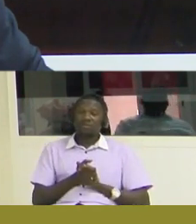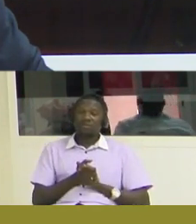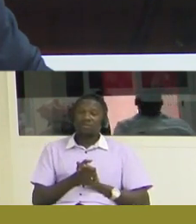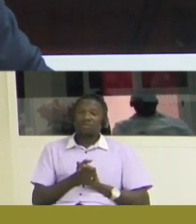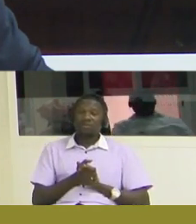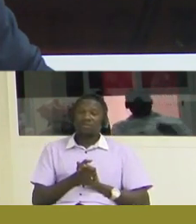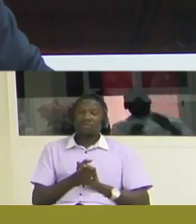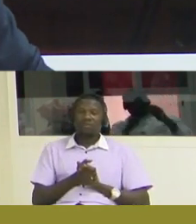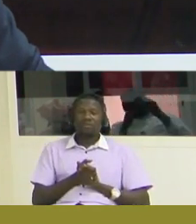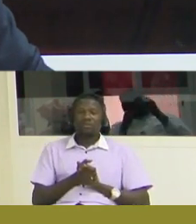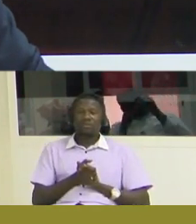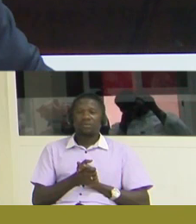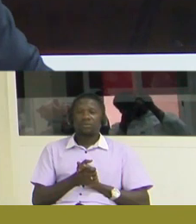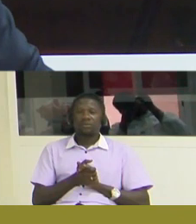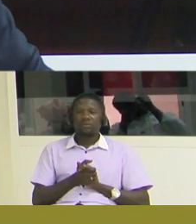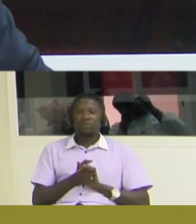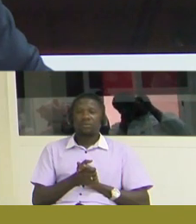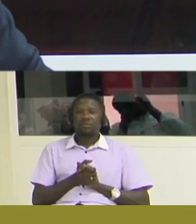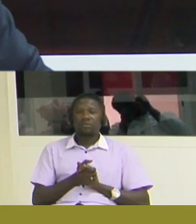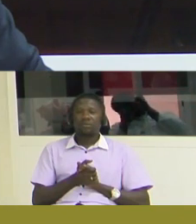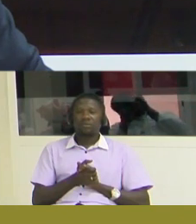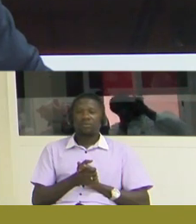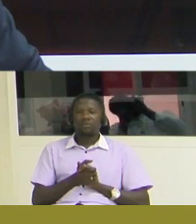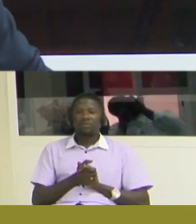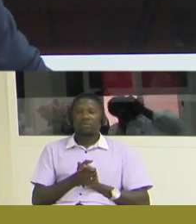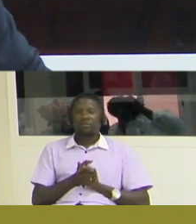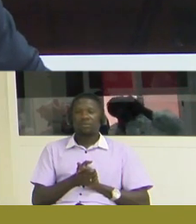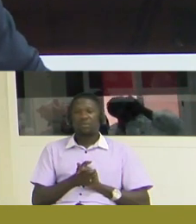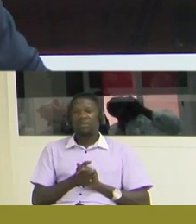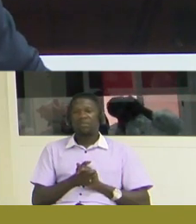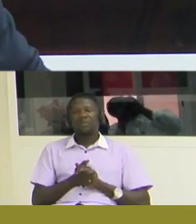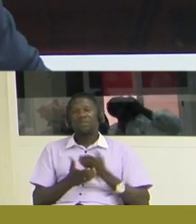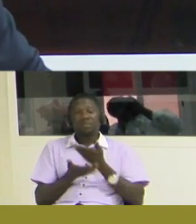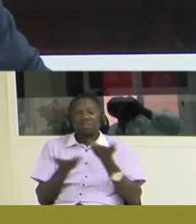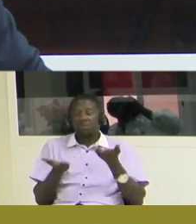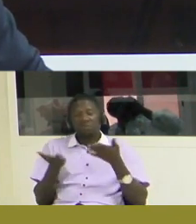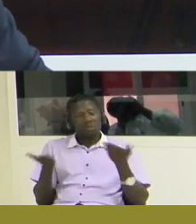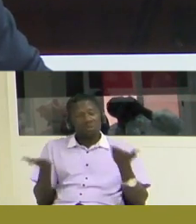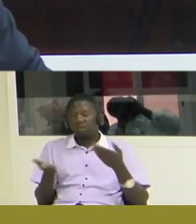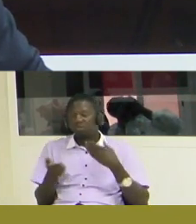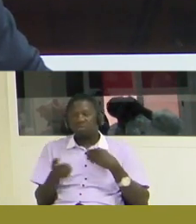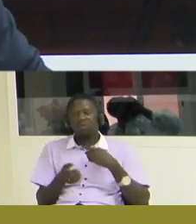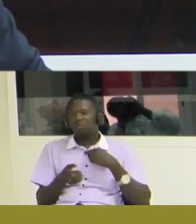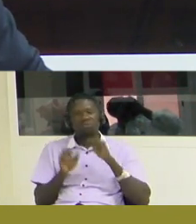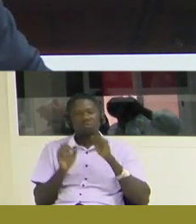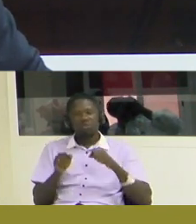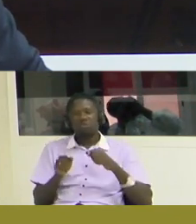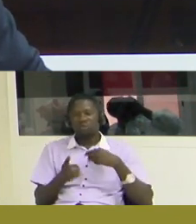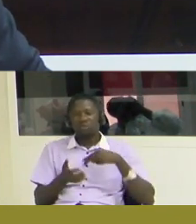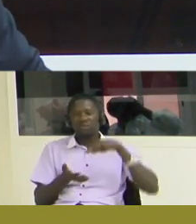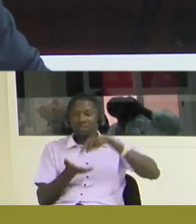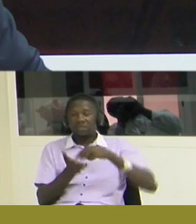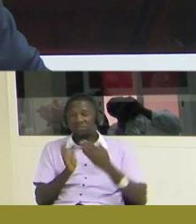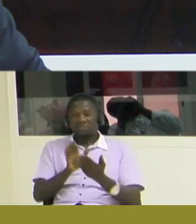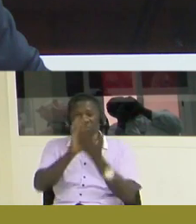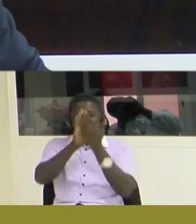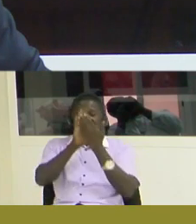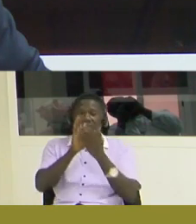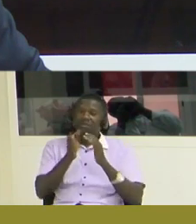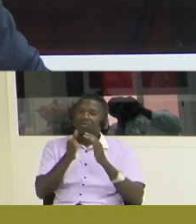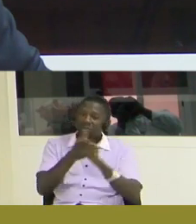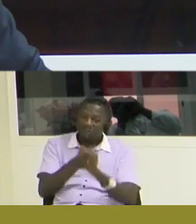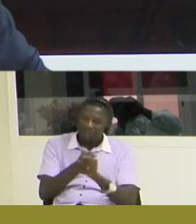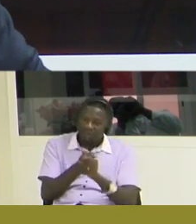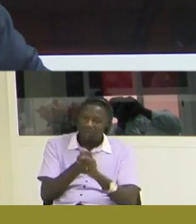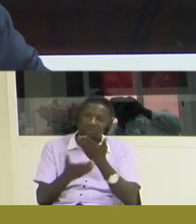mata namun Mon at how a mum knew you cosa this is why I was able to stand with him or even greet him